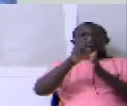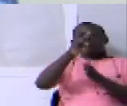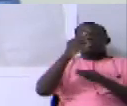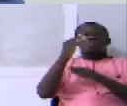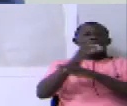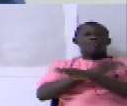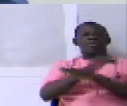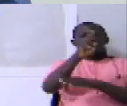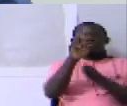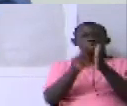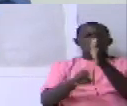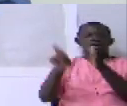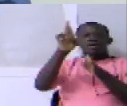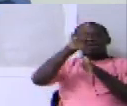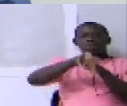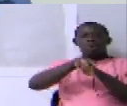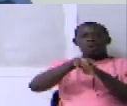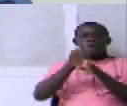Ijame?